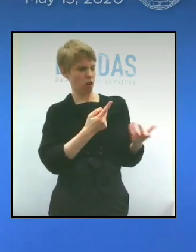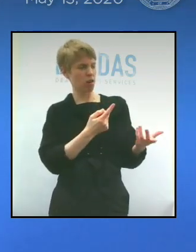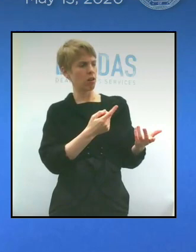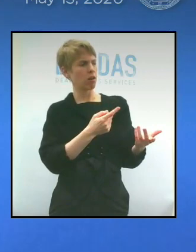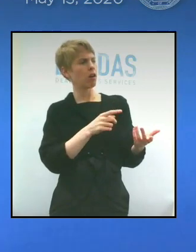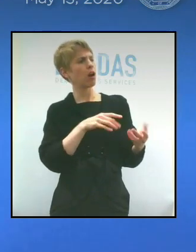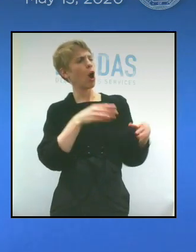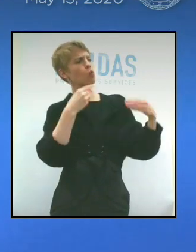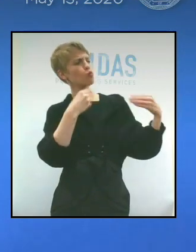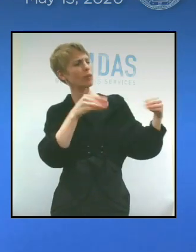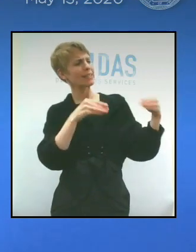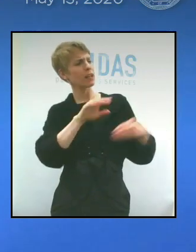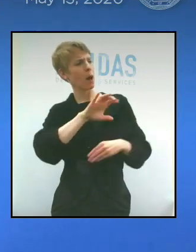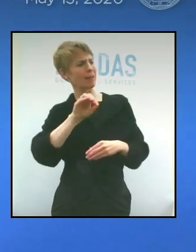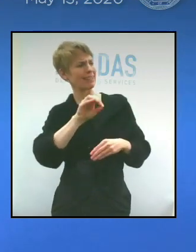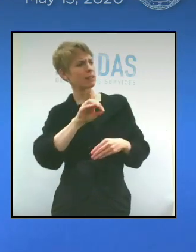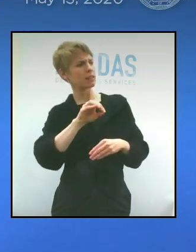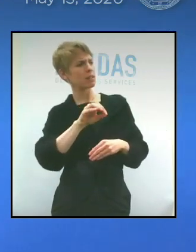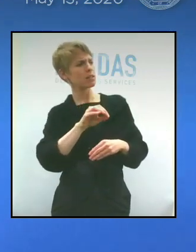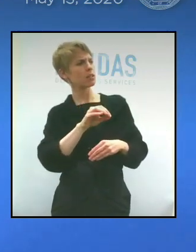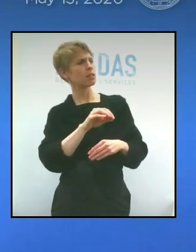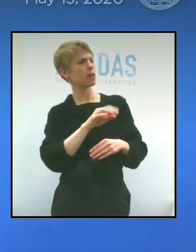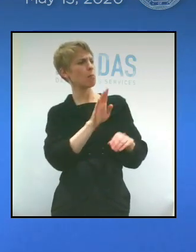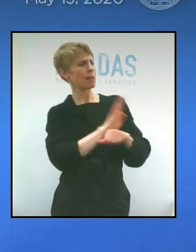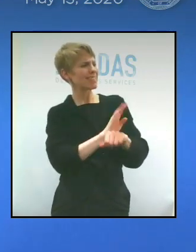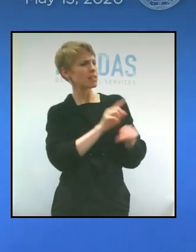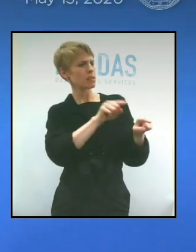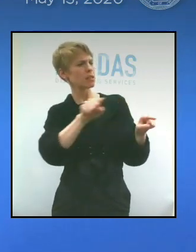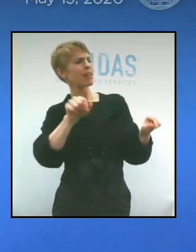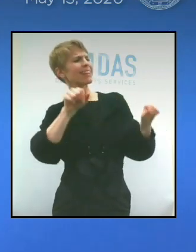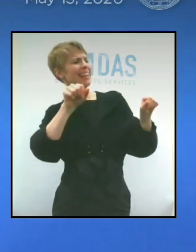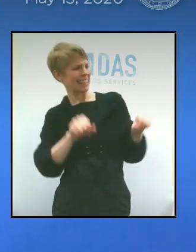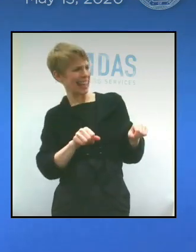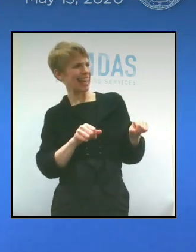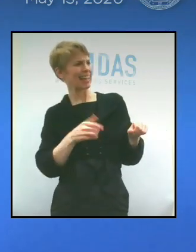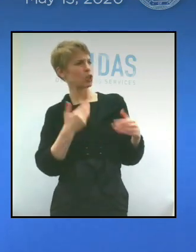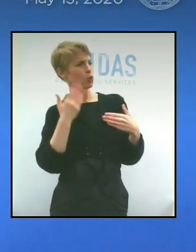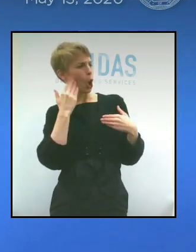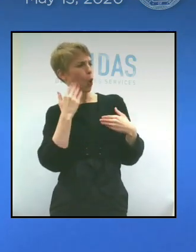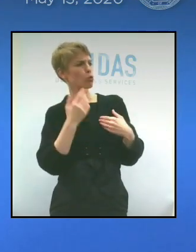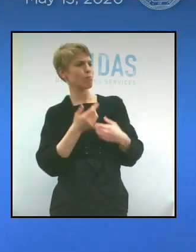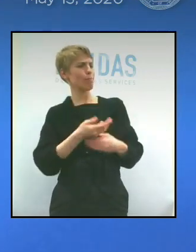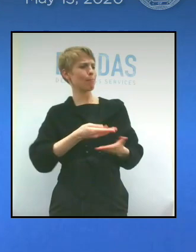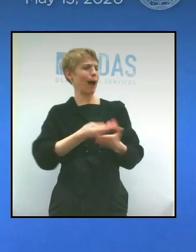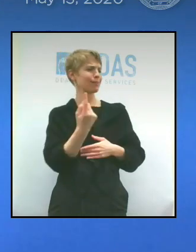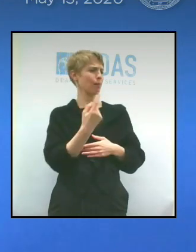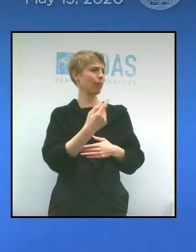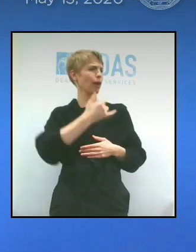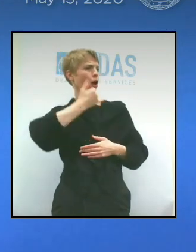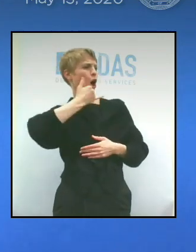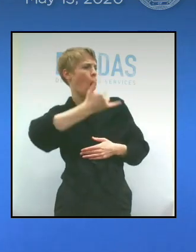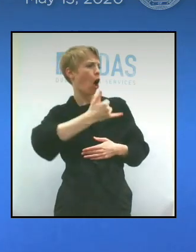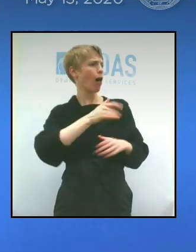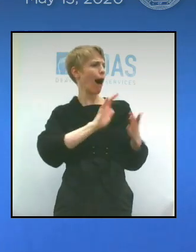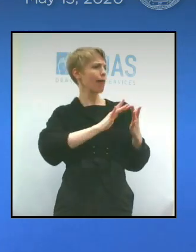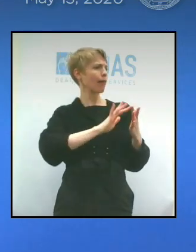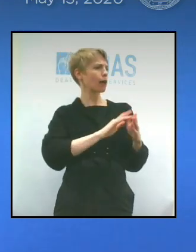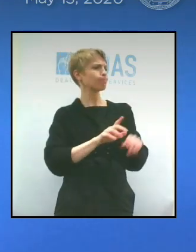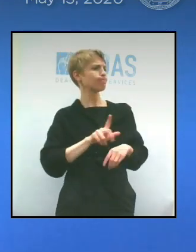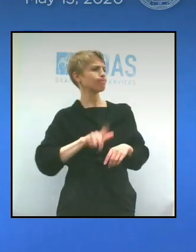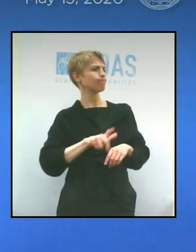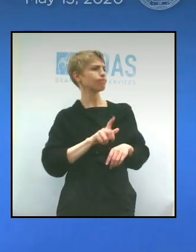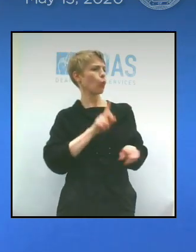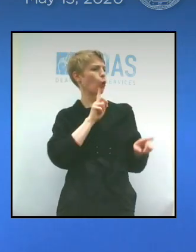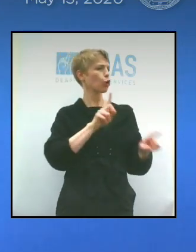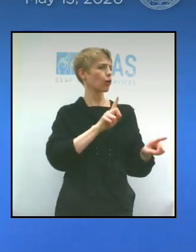retail companies can do curbside delivery, or rather curbside pickup. I guess, what's your understanding of it? Because aren't a lot of